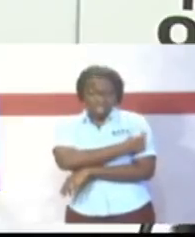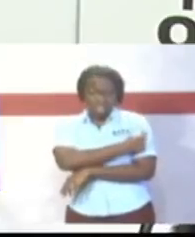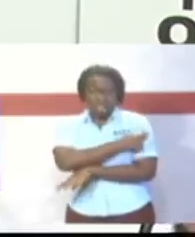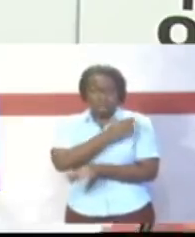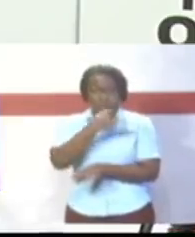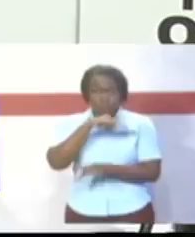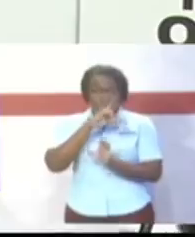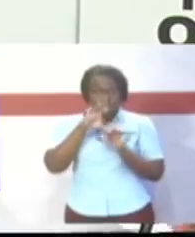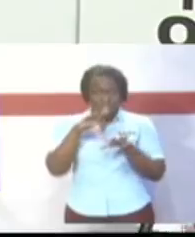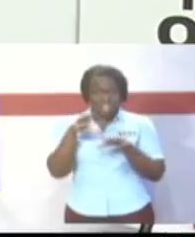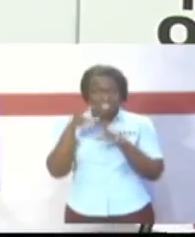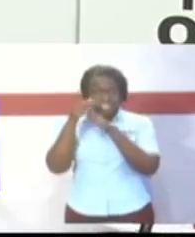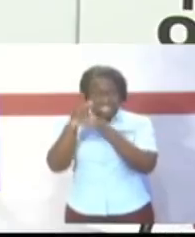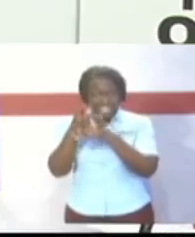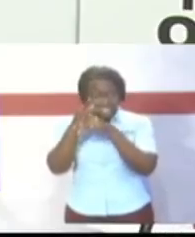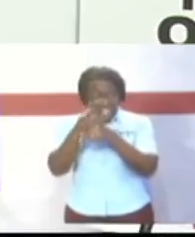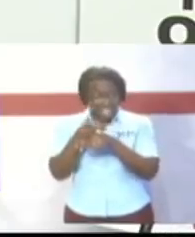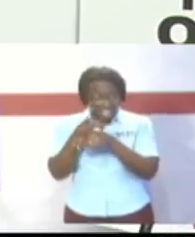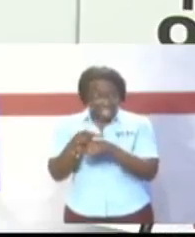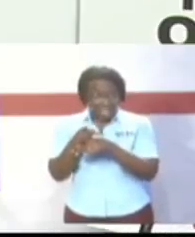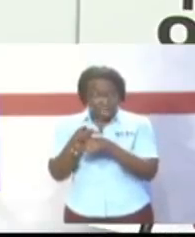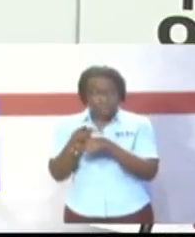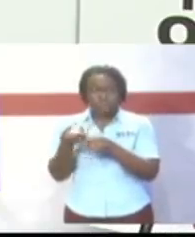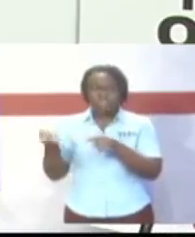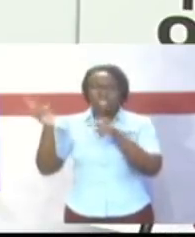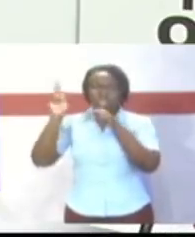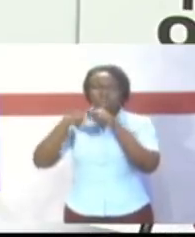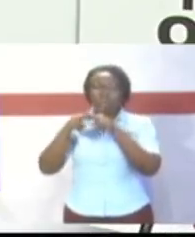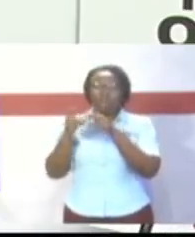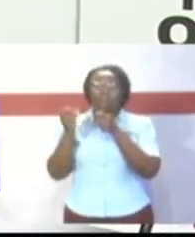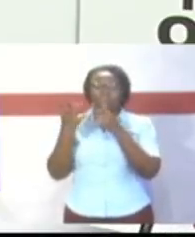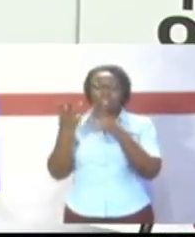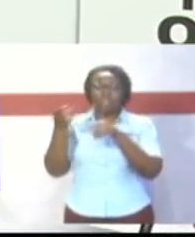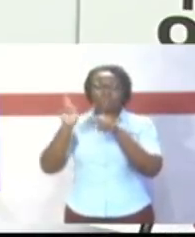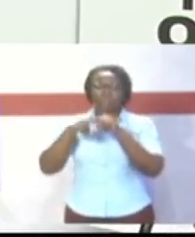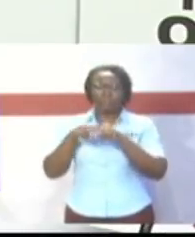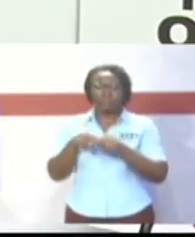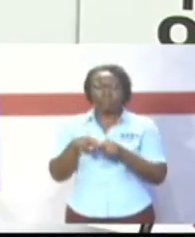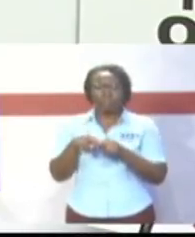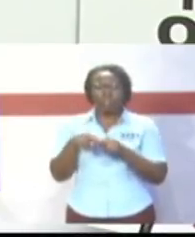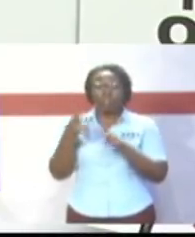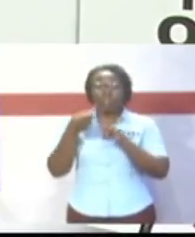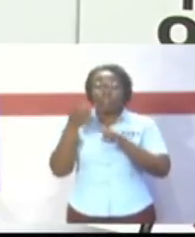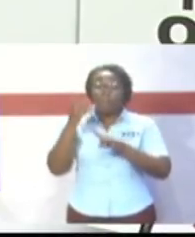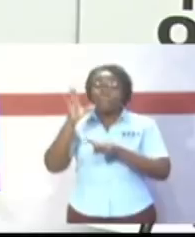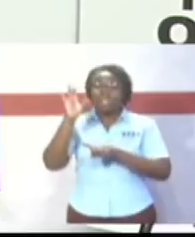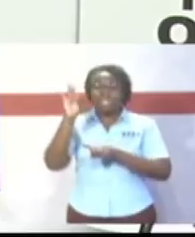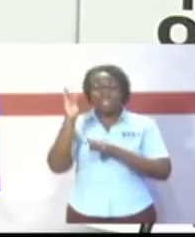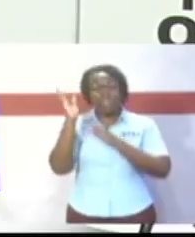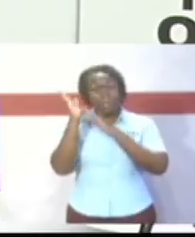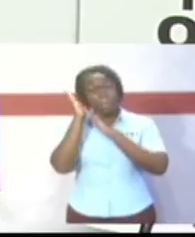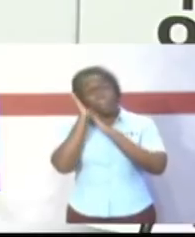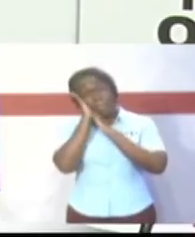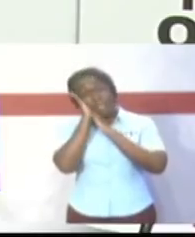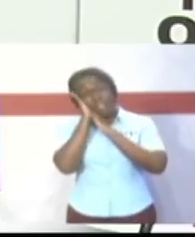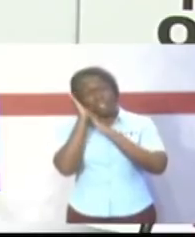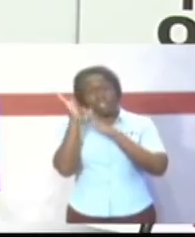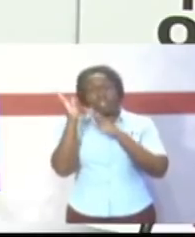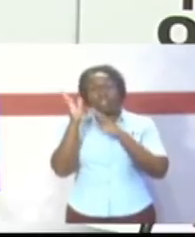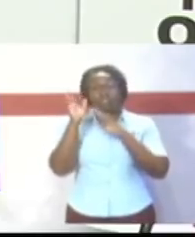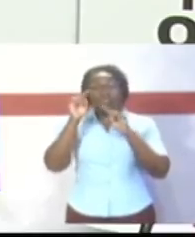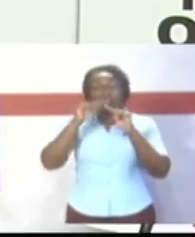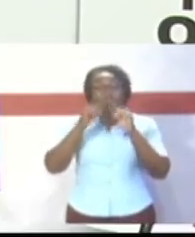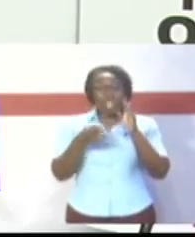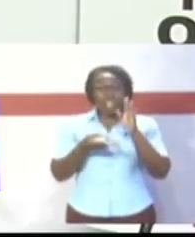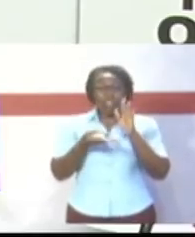And the capacity was increased on that day from 7 beds to 9 beds. So